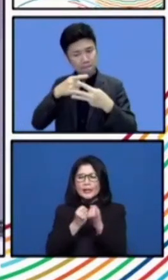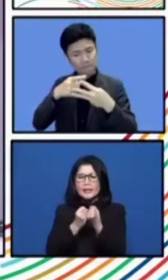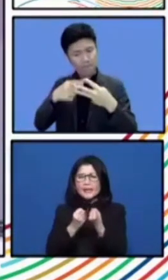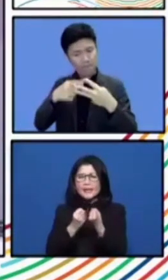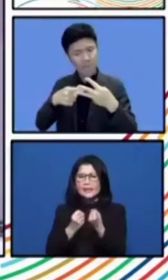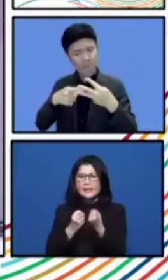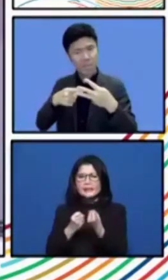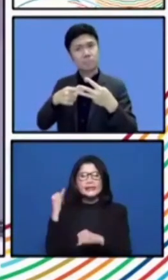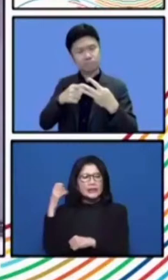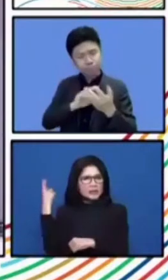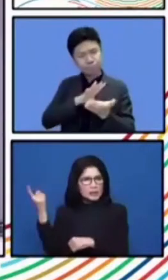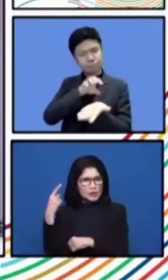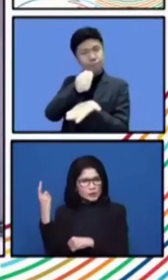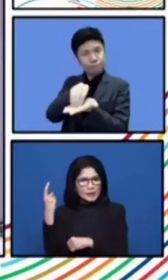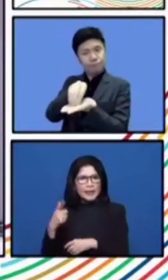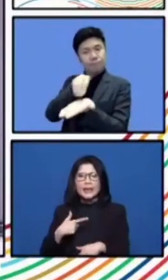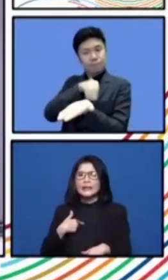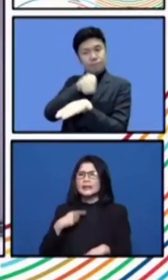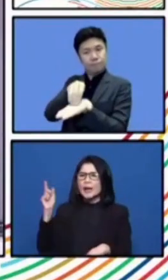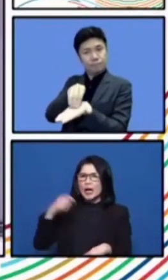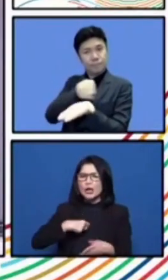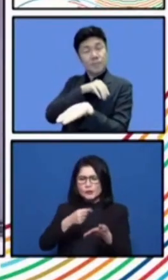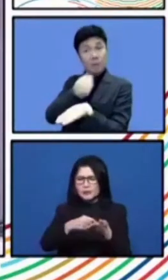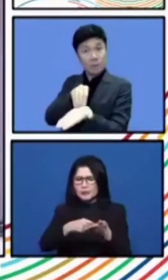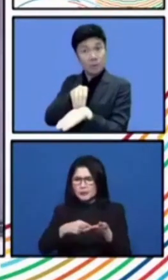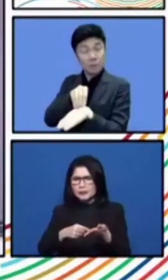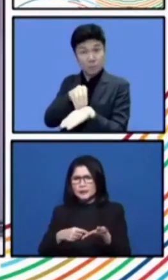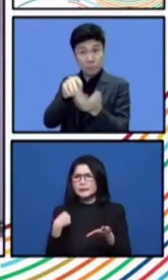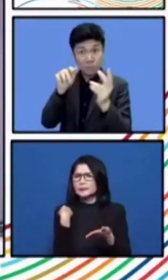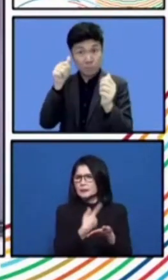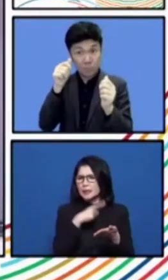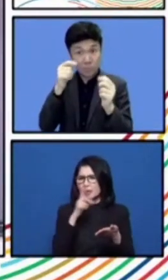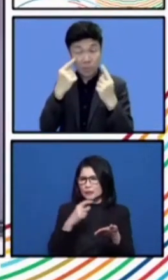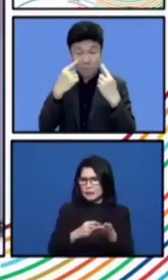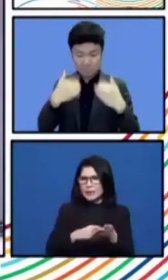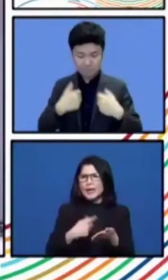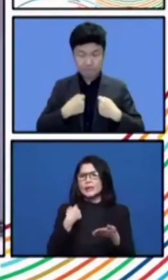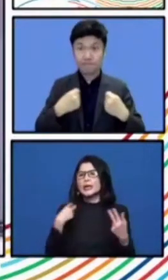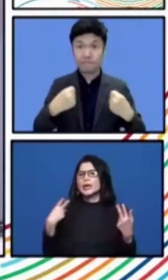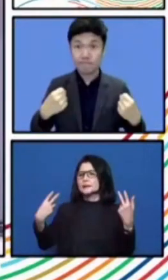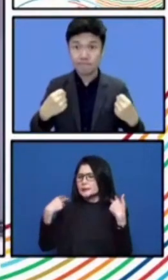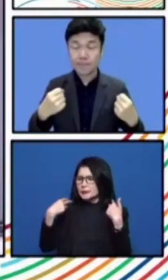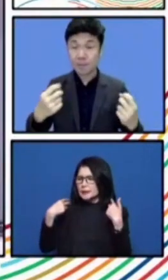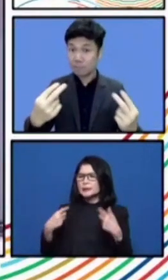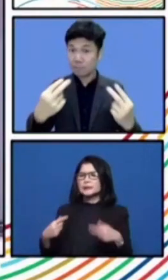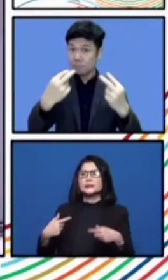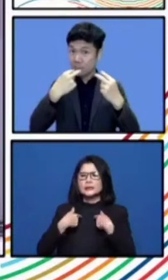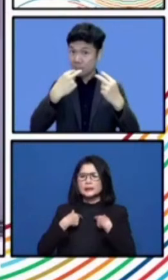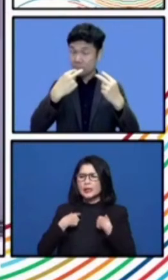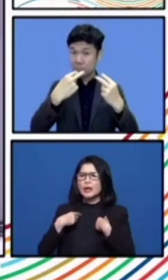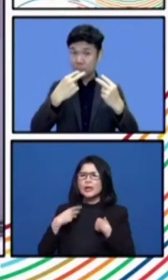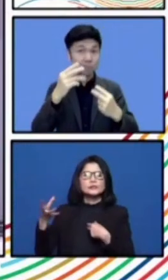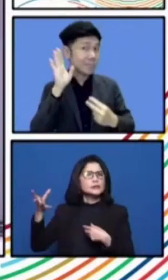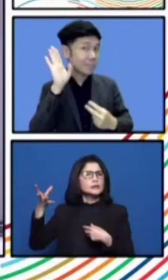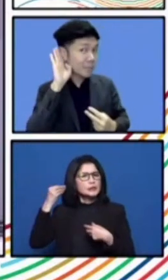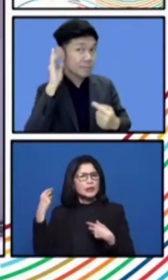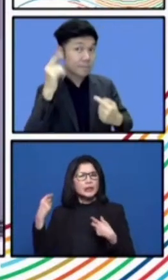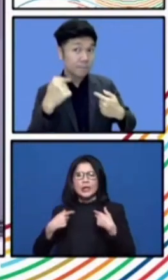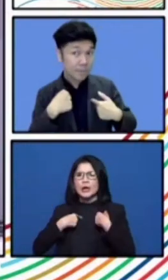earlier you are to be seen you want to be heard that those who are to be counted at the original level